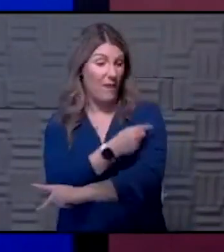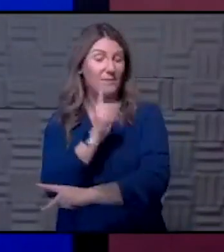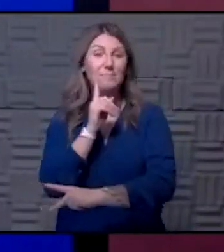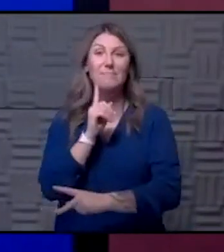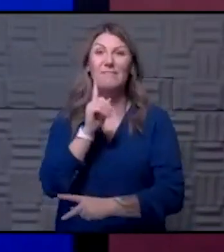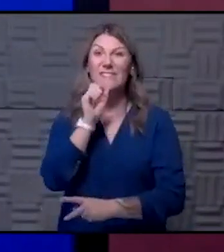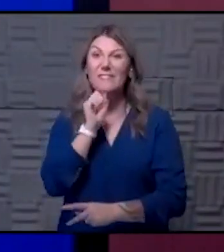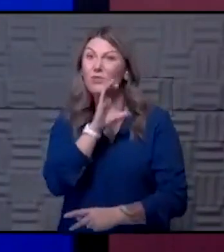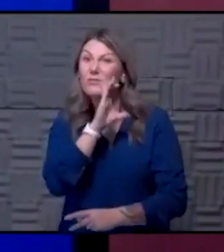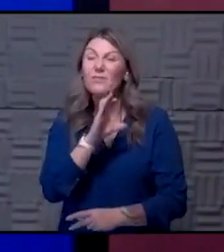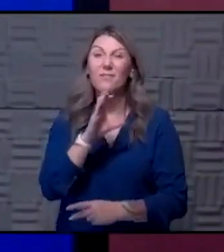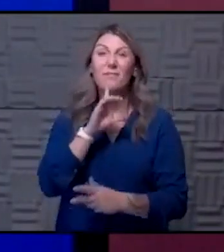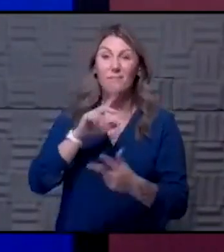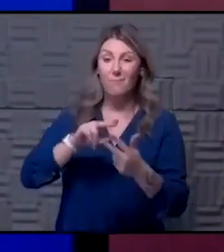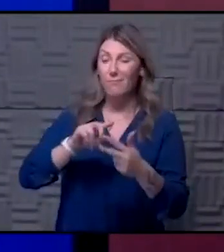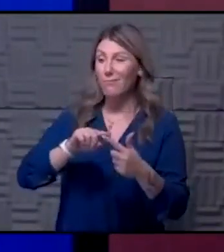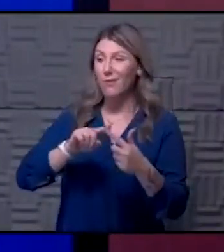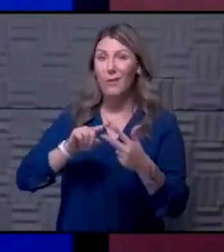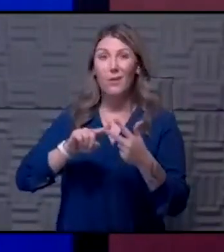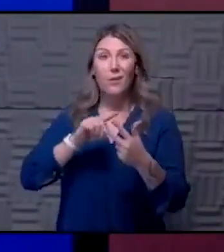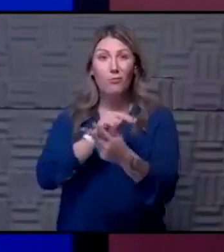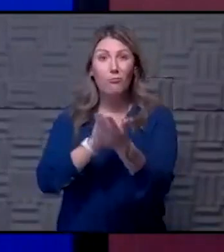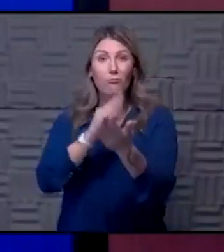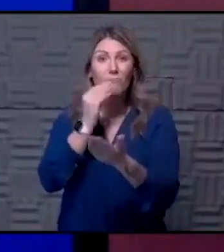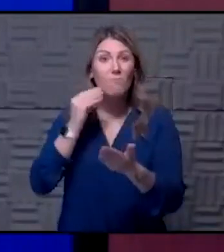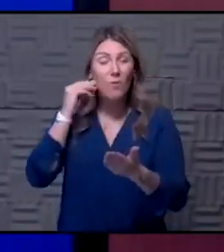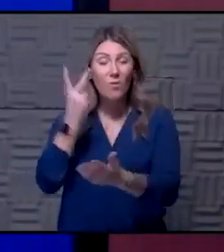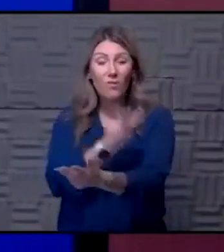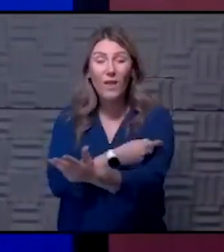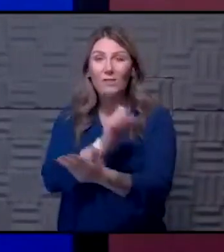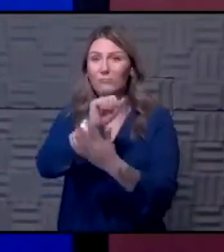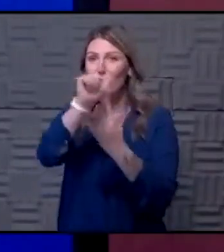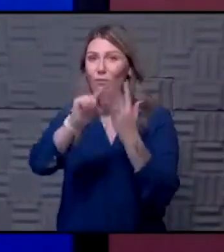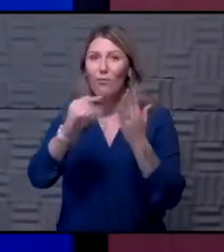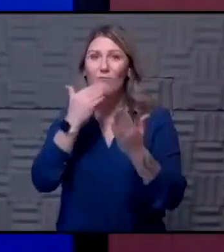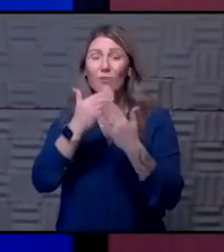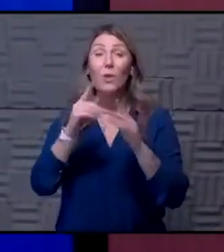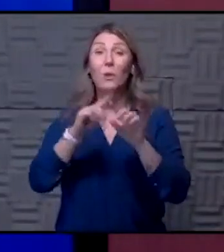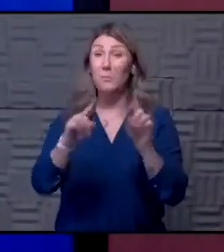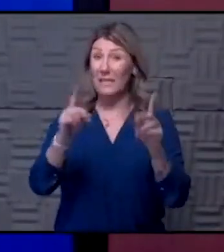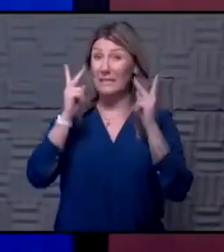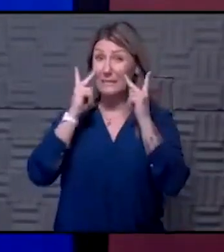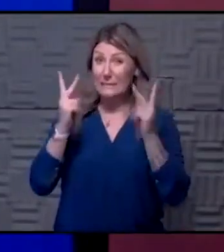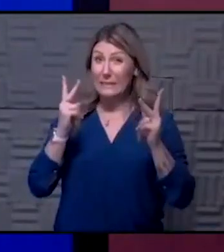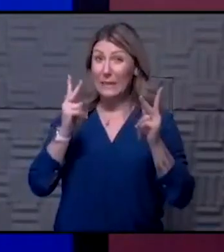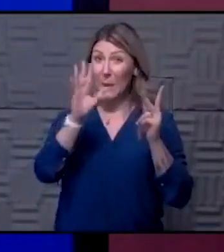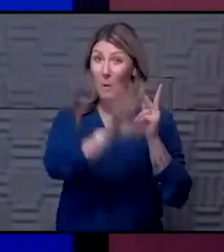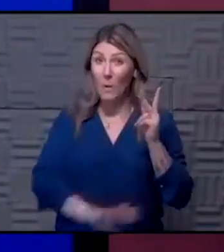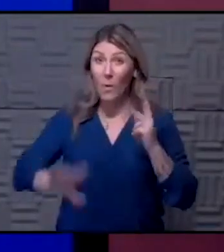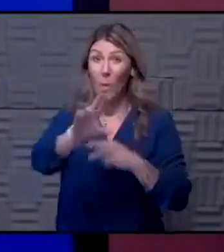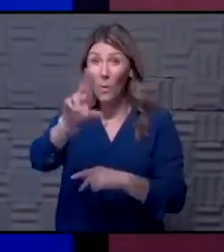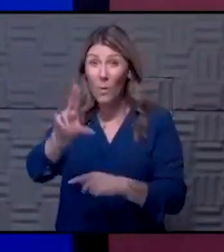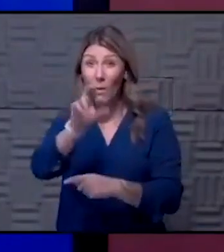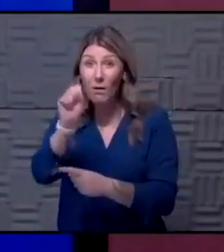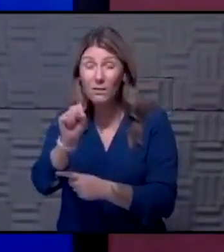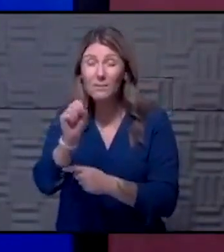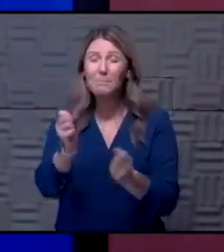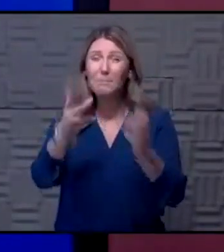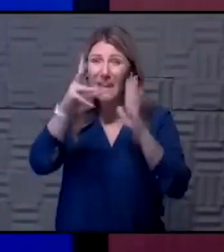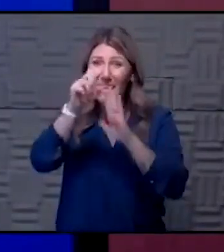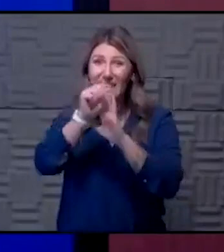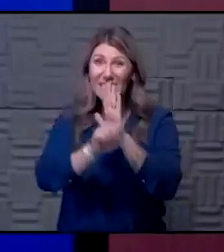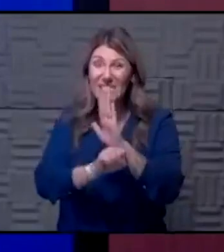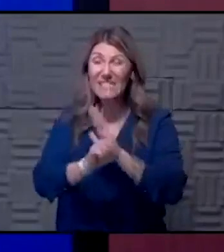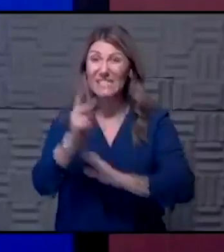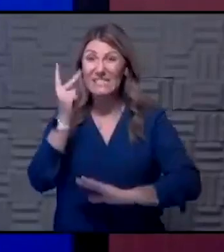was getting vaccinated. The nursing homes were vaccinated. Those are all good things. What we are now seeing, though, across the United States, in multiple states, and we're